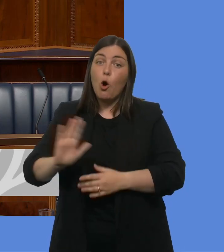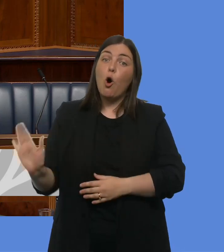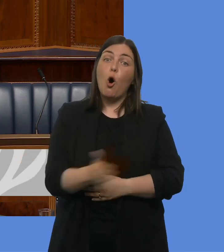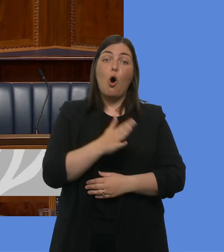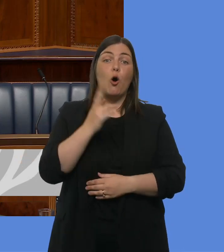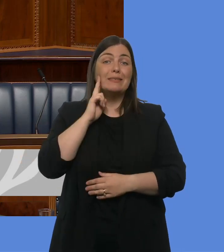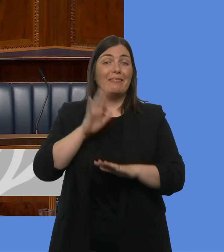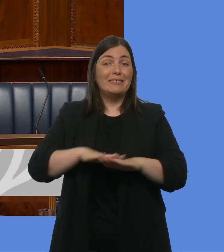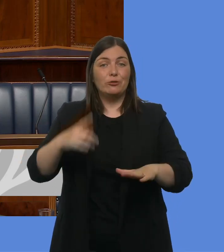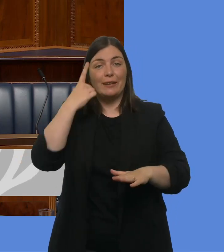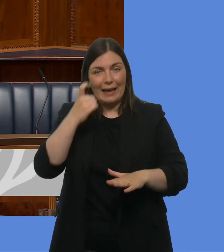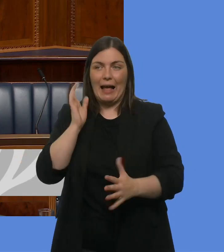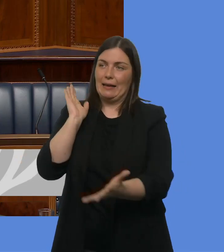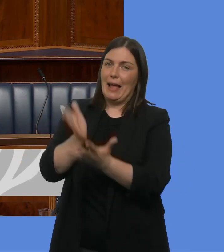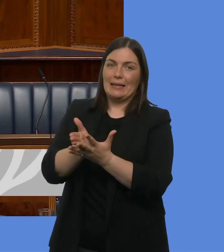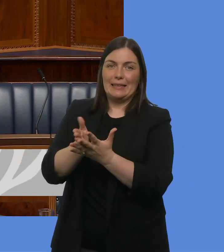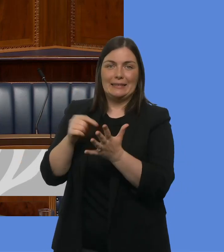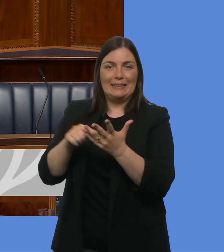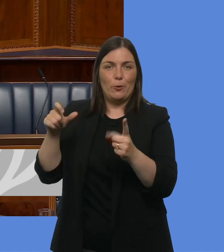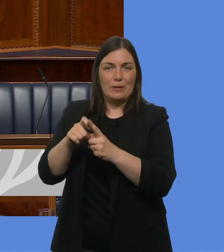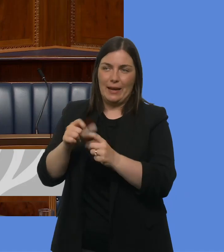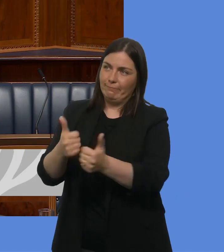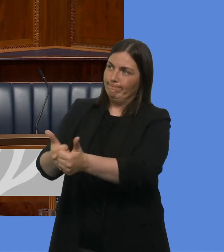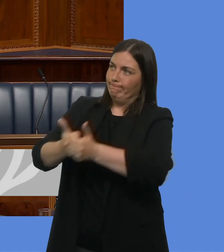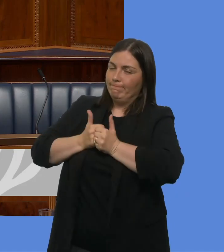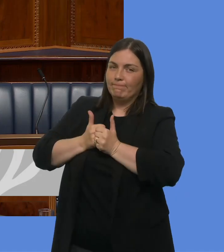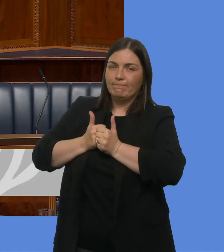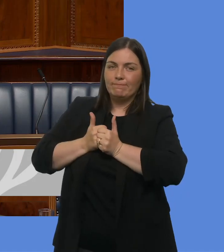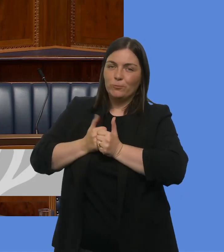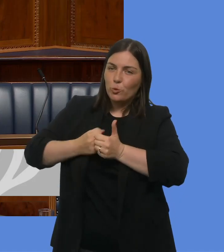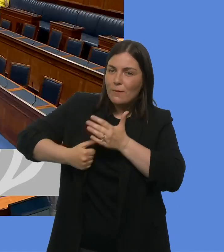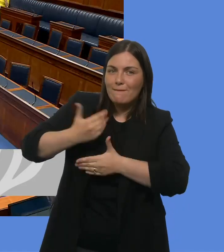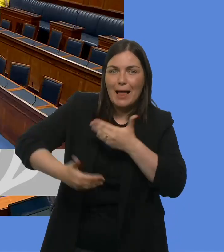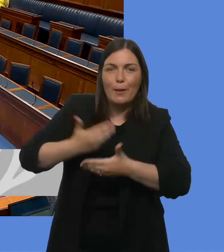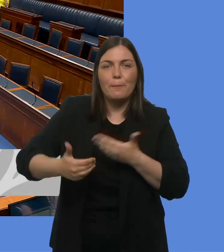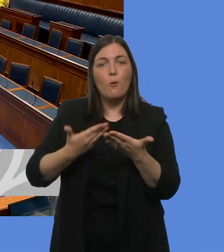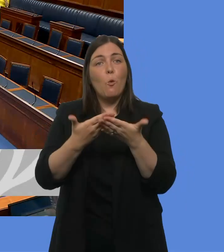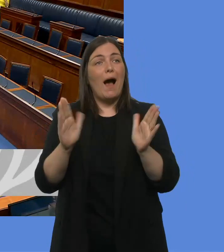this is a vital part of their educational development into wider health and well-being. Thank you.